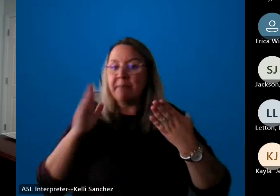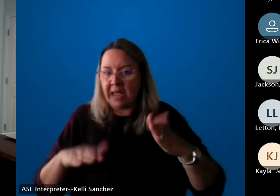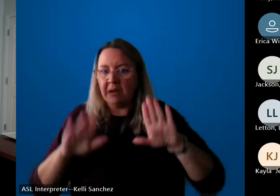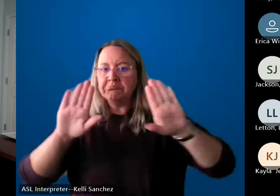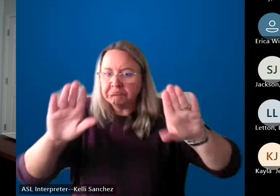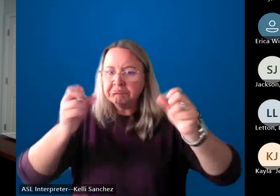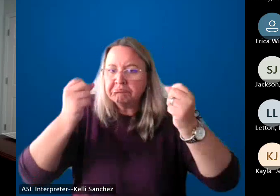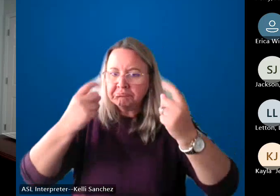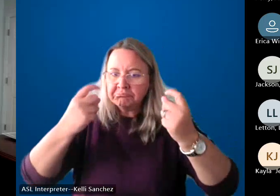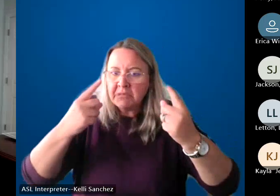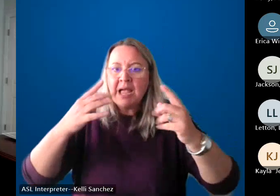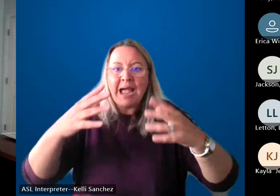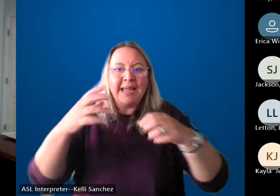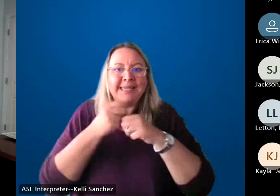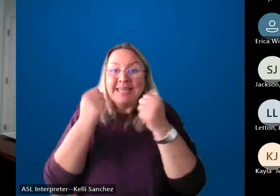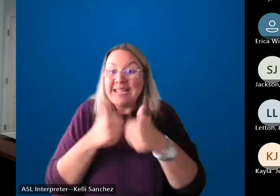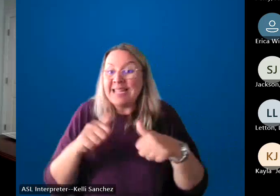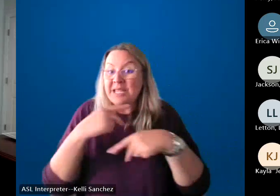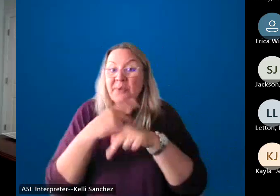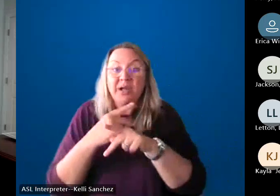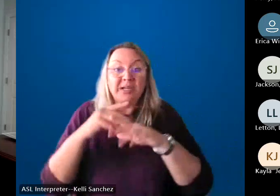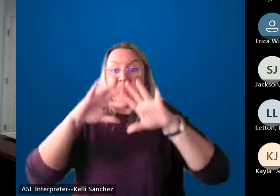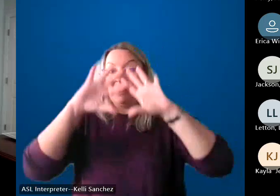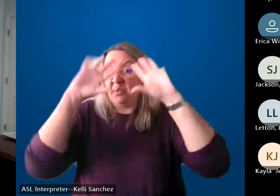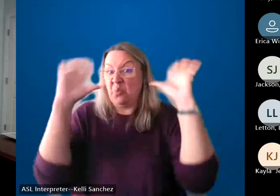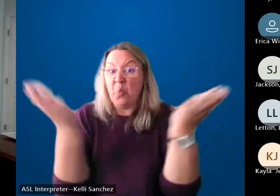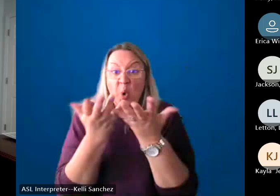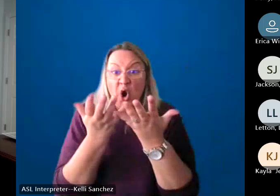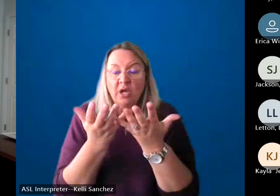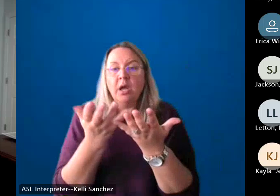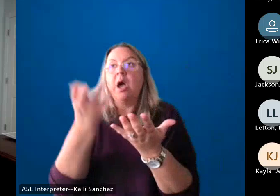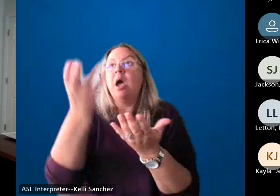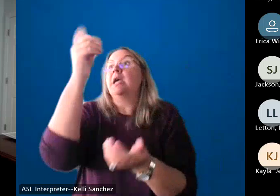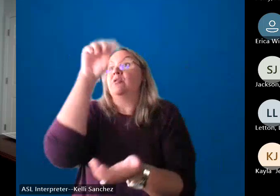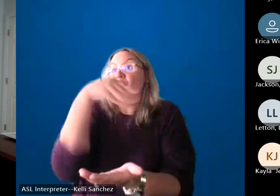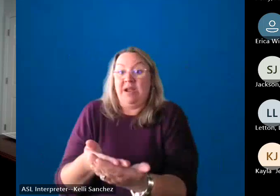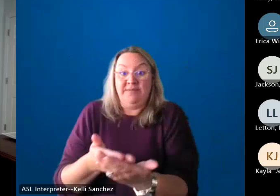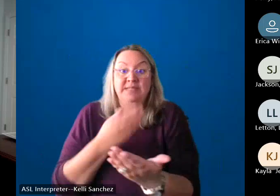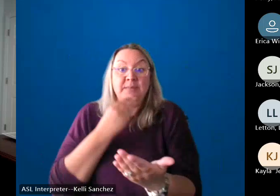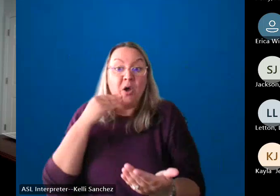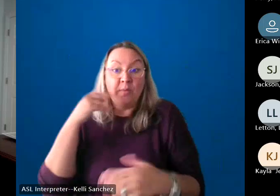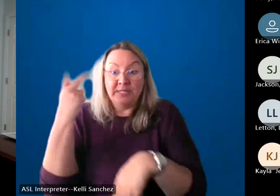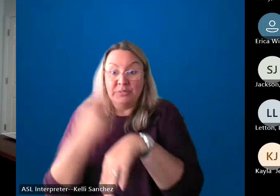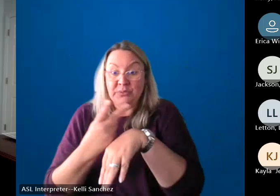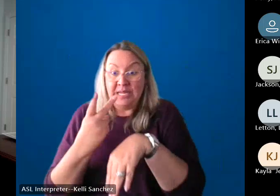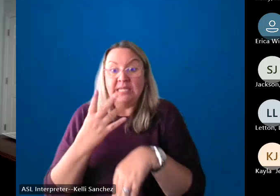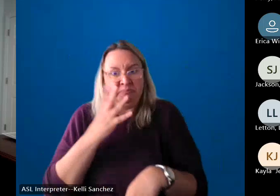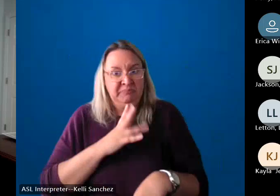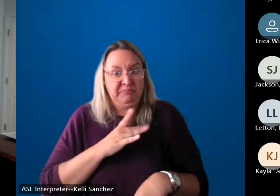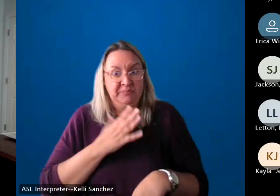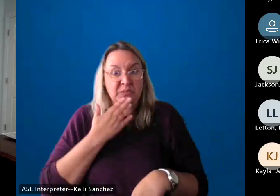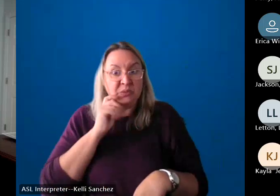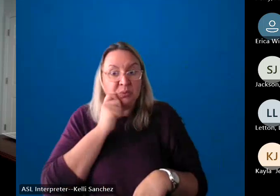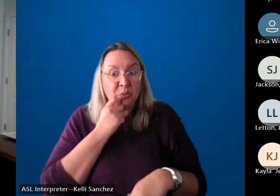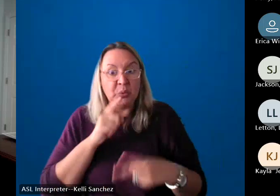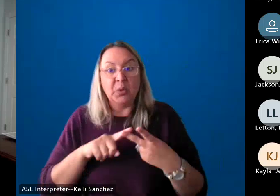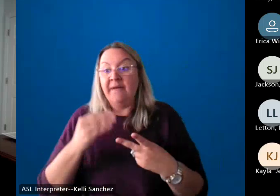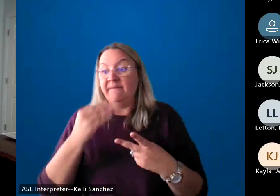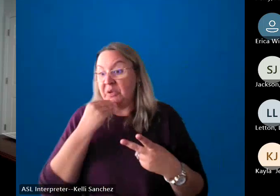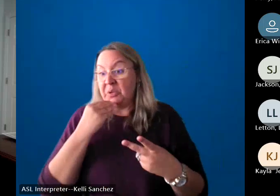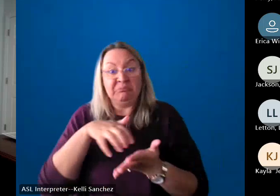any product in the world that I want. It'll be on my doorstep in 2 days. That's pretty cool. Food brought to me, all these other things.